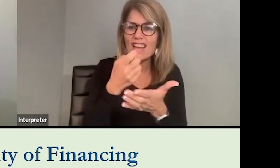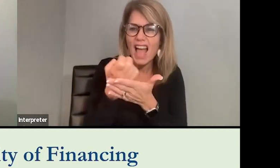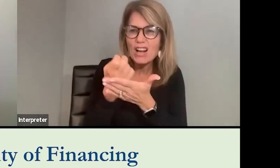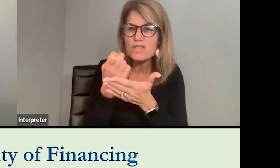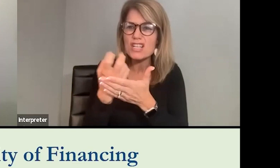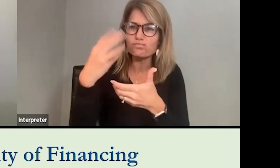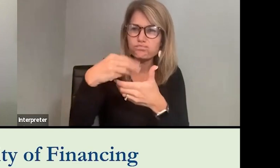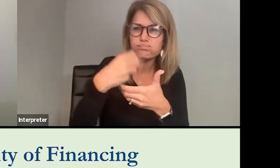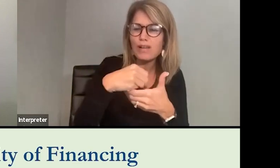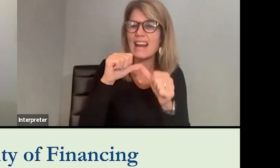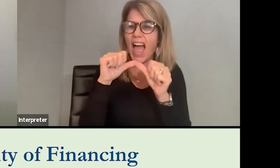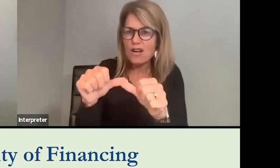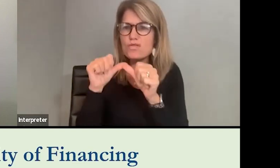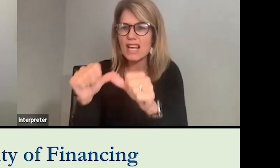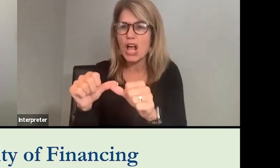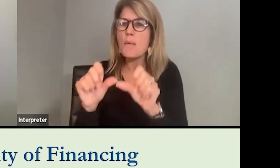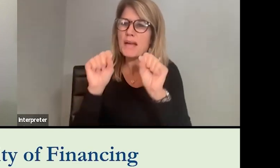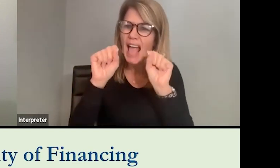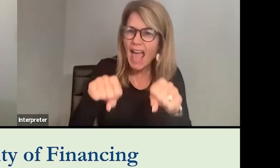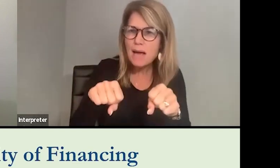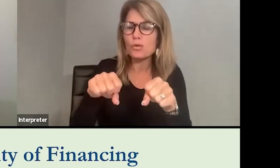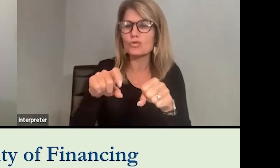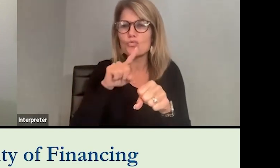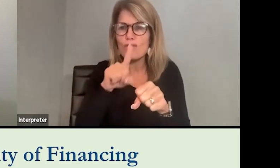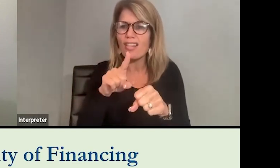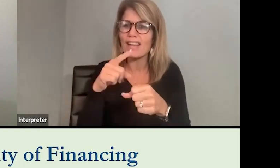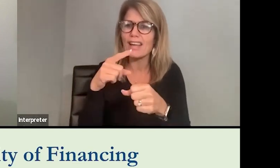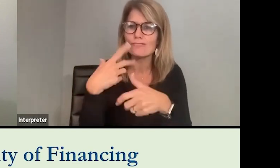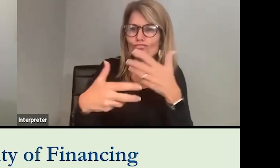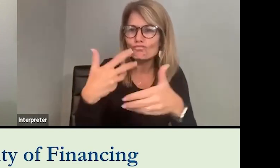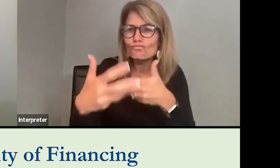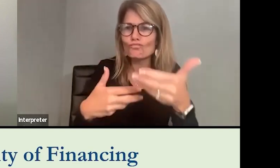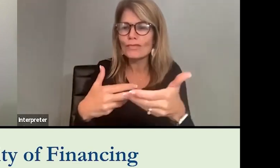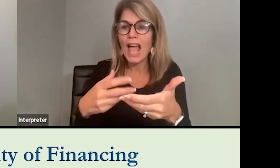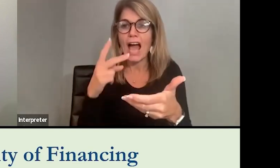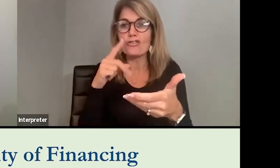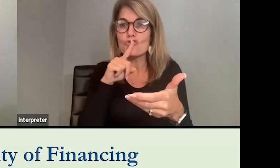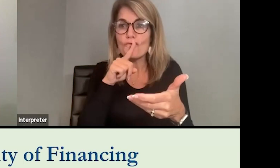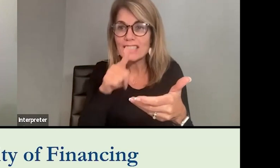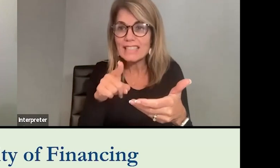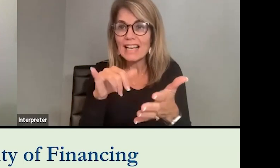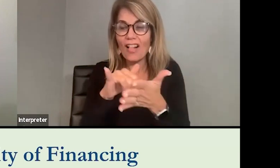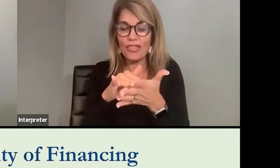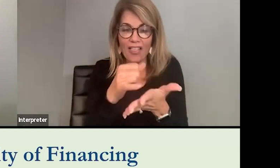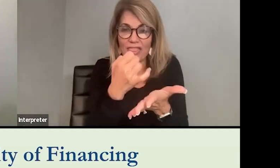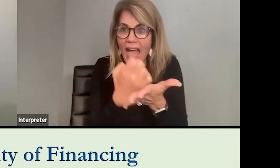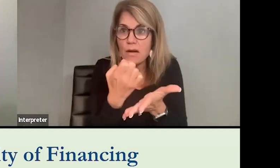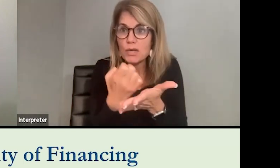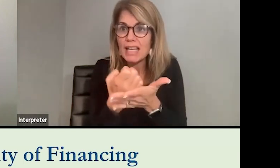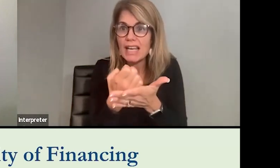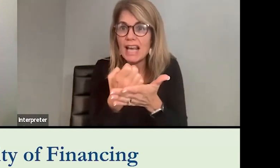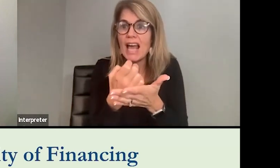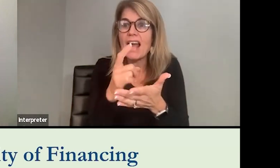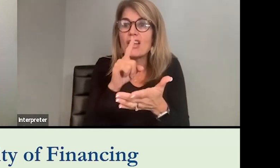in the sustainability piece, you can rapidly see how equity is a very important factor to consider when